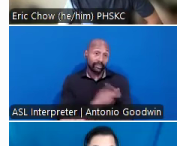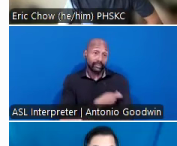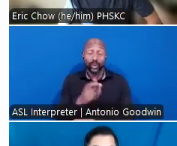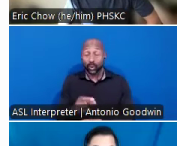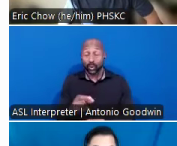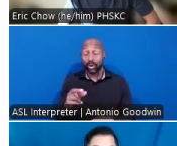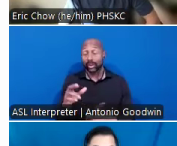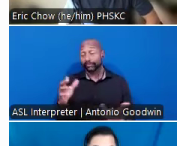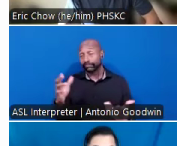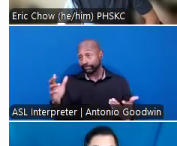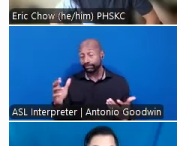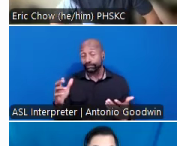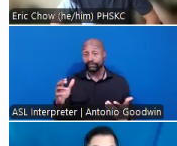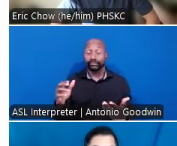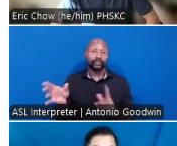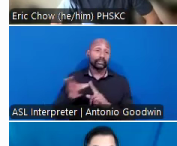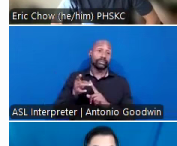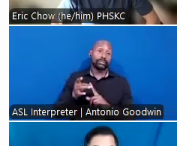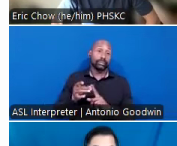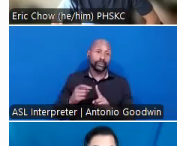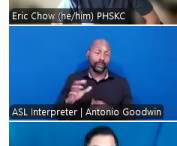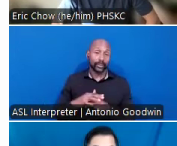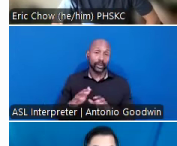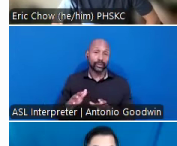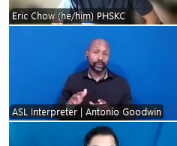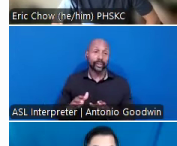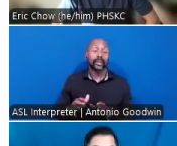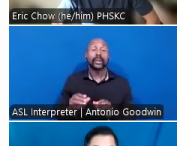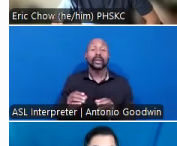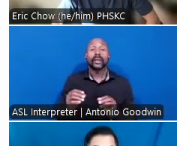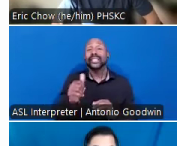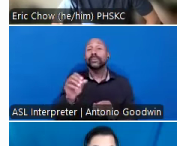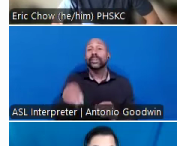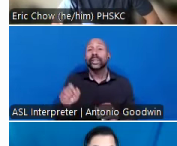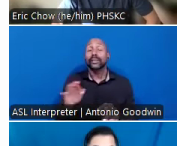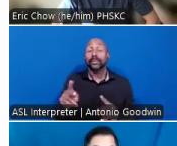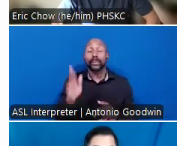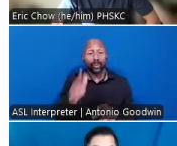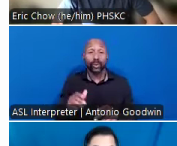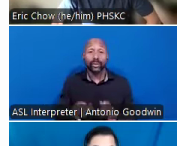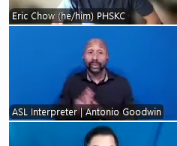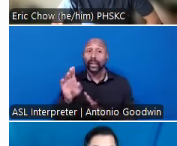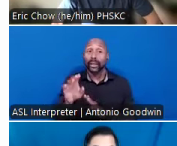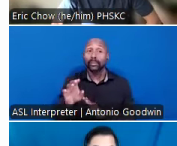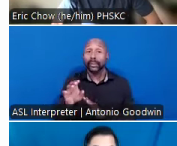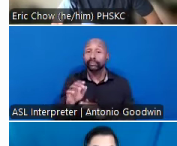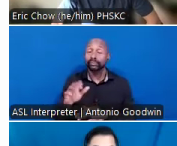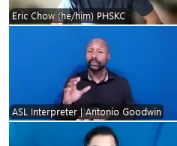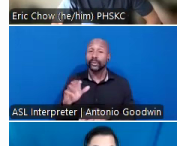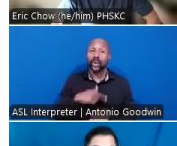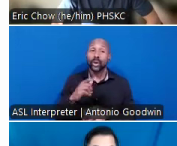COVID? Well, long COVID is actually associated with over 200 signs, symptoms, and conditions. Some common symptoms